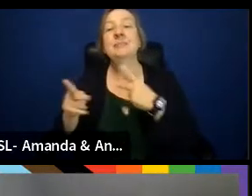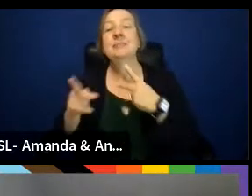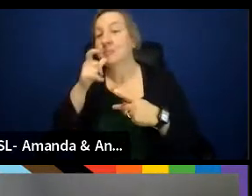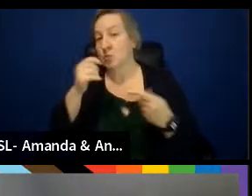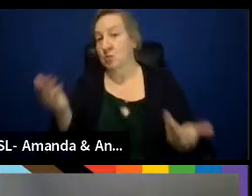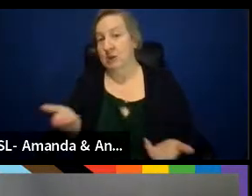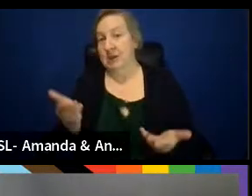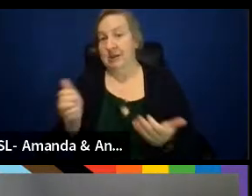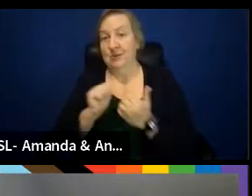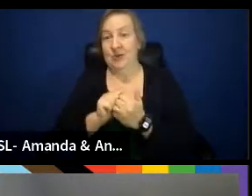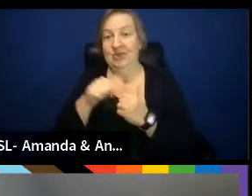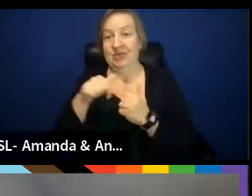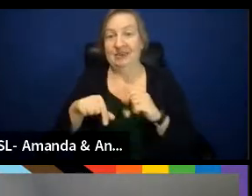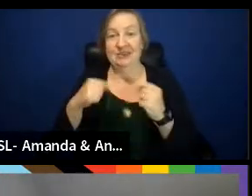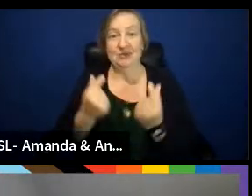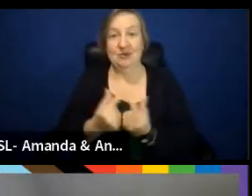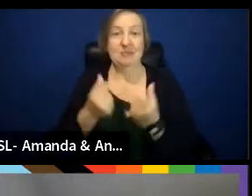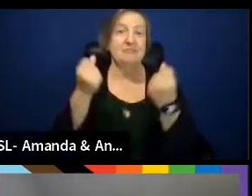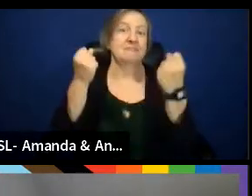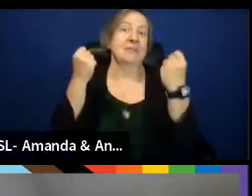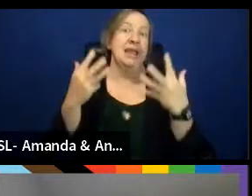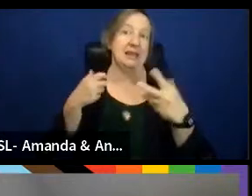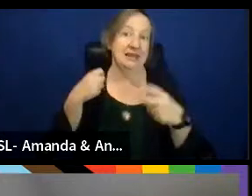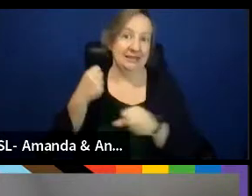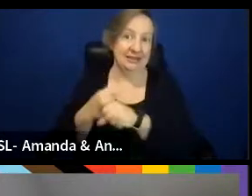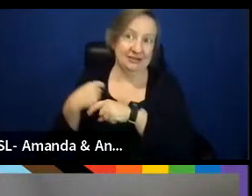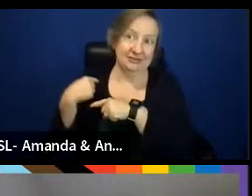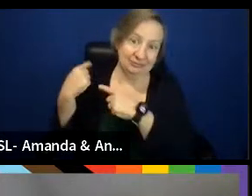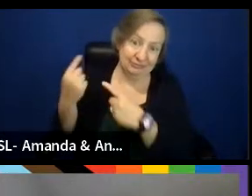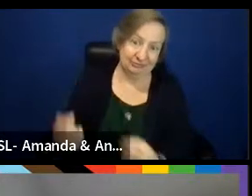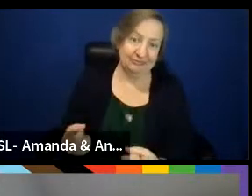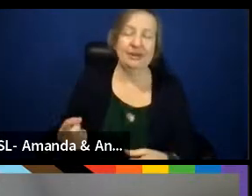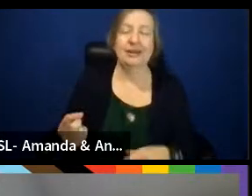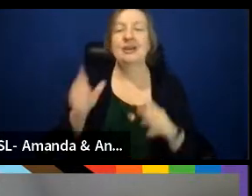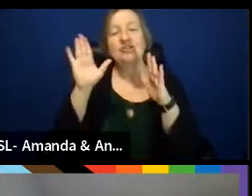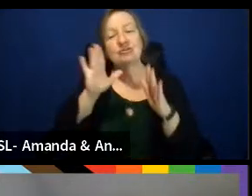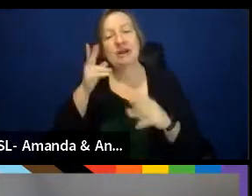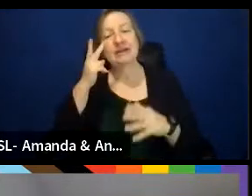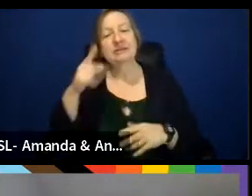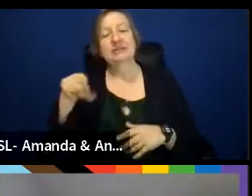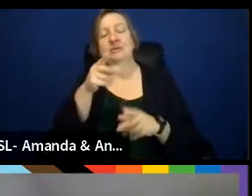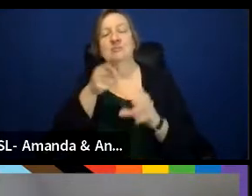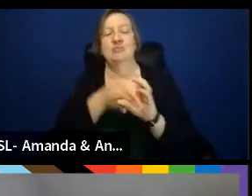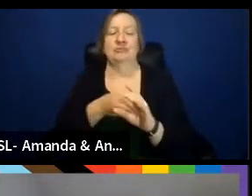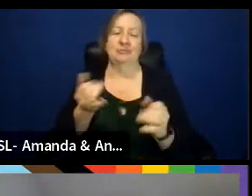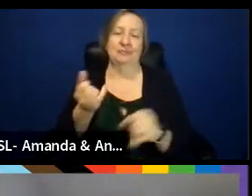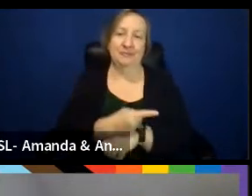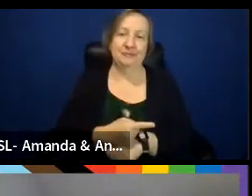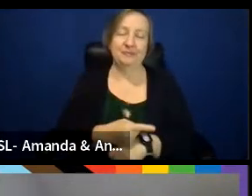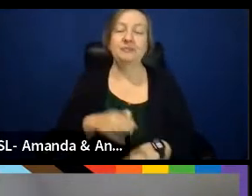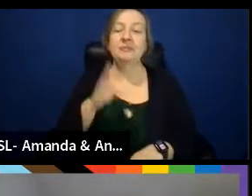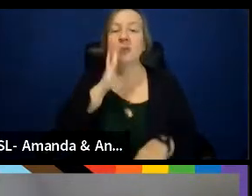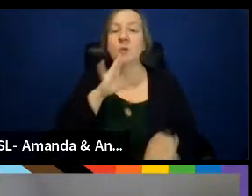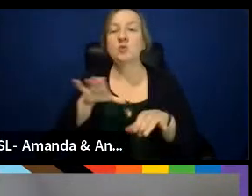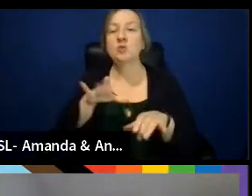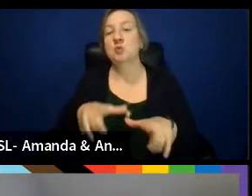now for its multiple years, but it's great to see the participation today. We're going to do